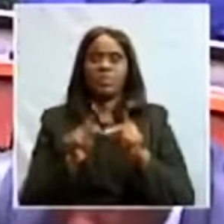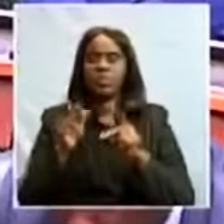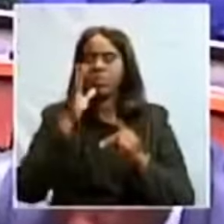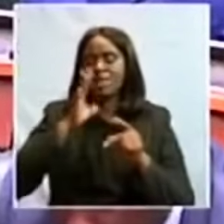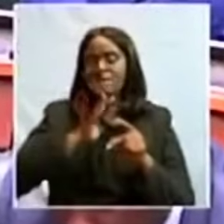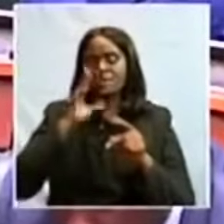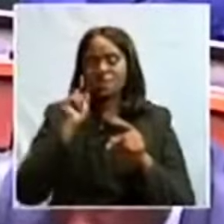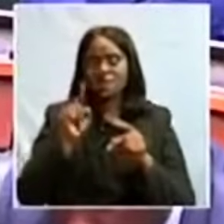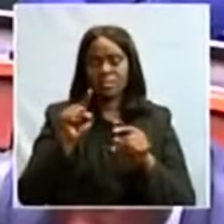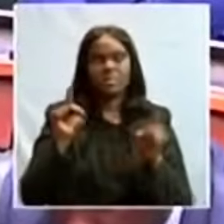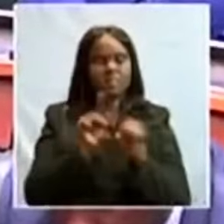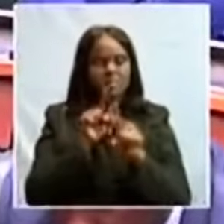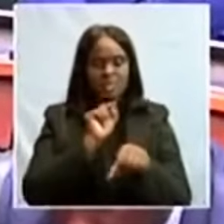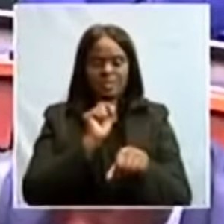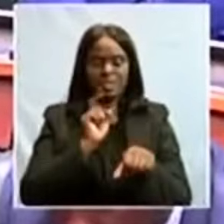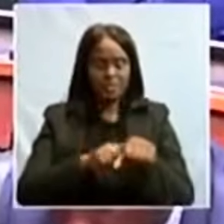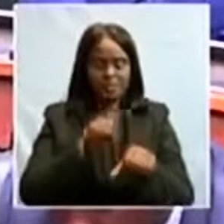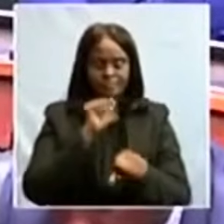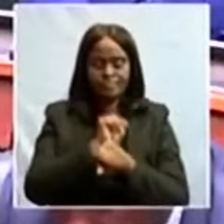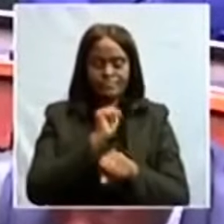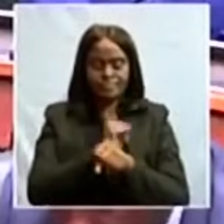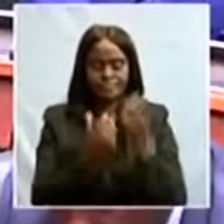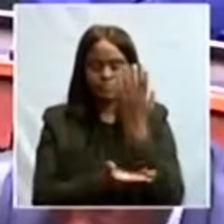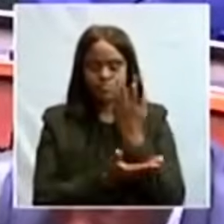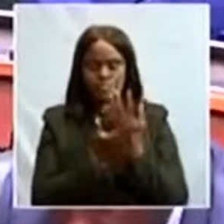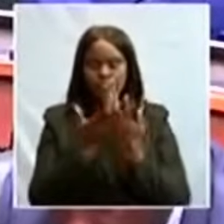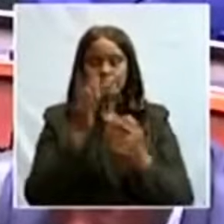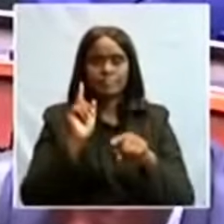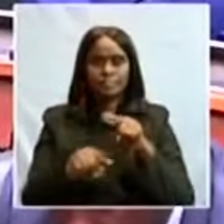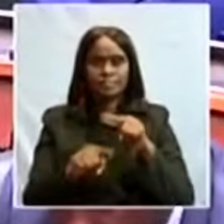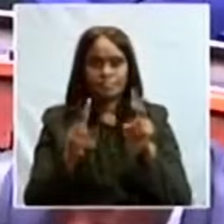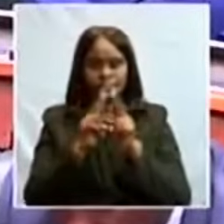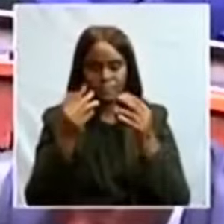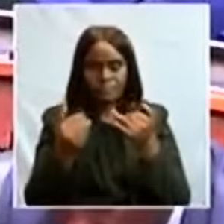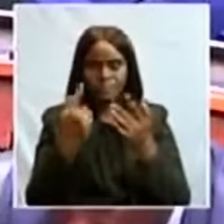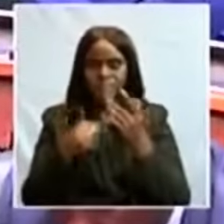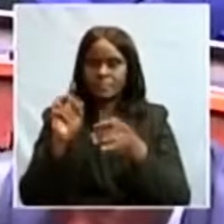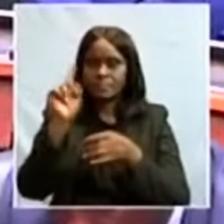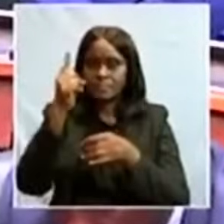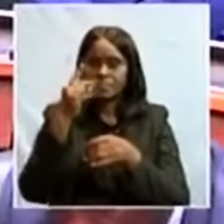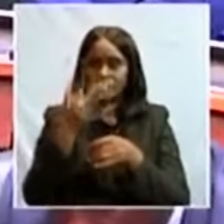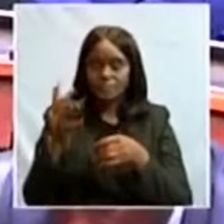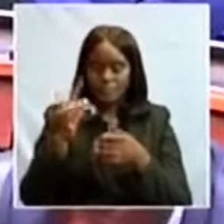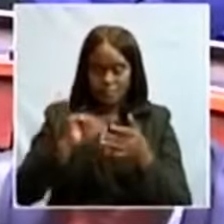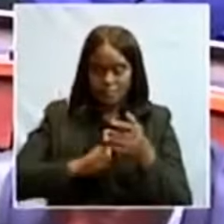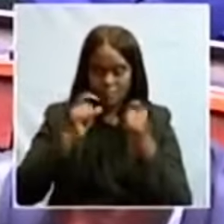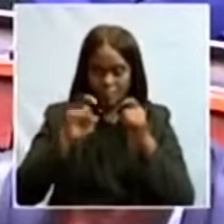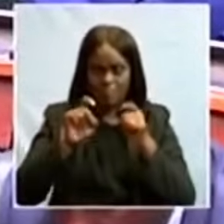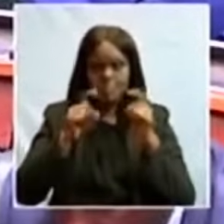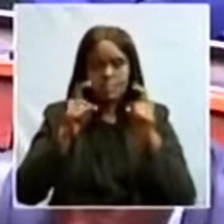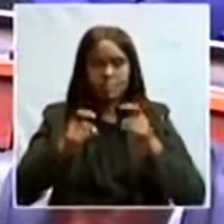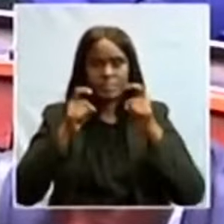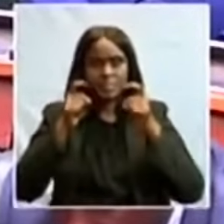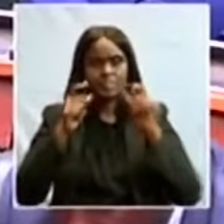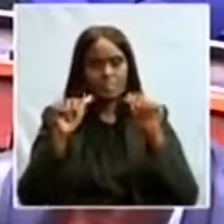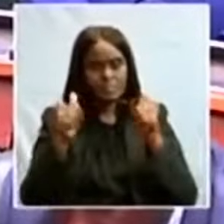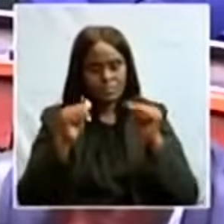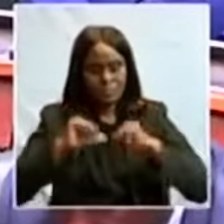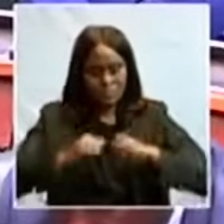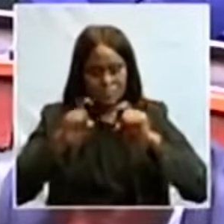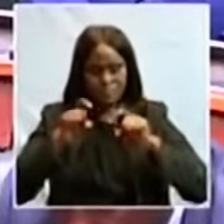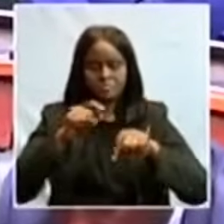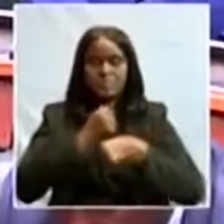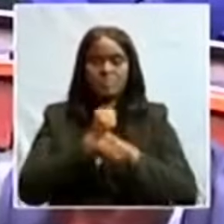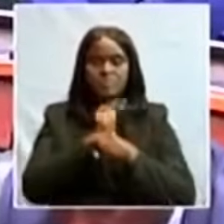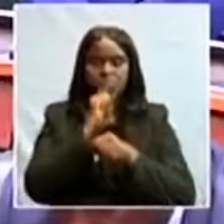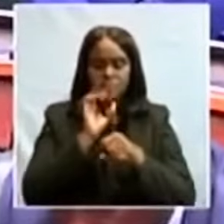Madam Speaker, productivity can never be enhanced. So first and foremost, we need to promote wellness. We need to make sure